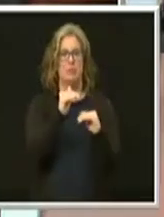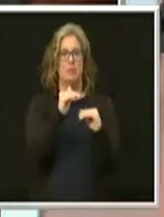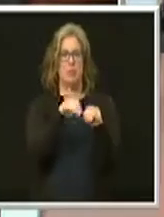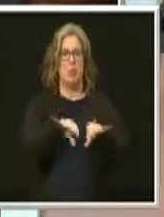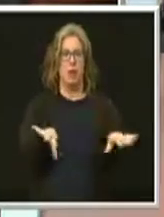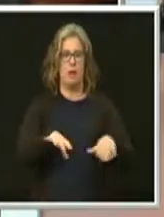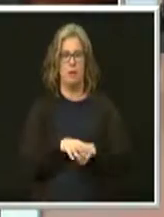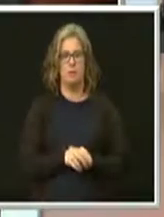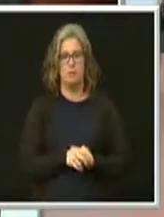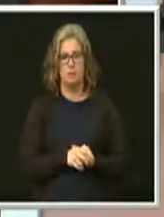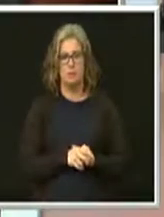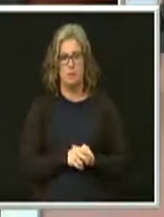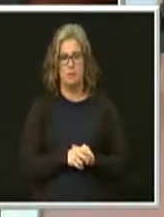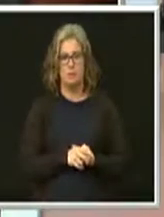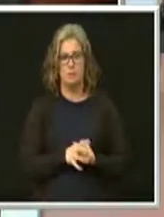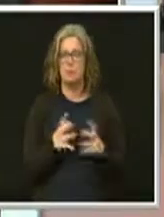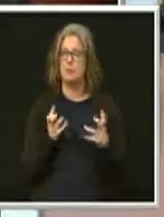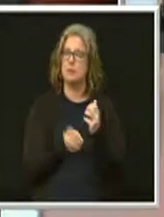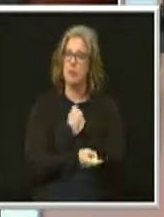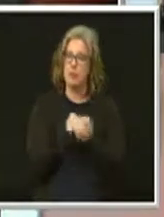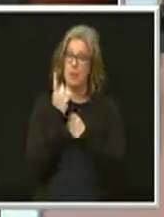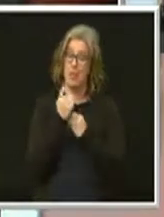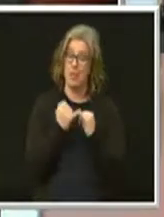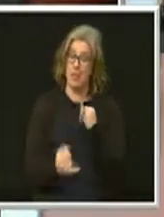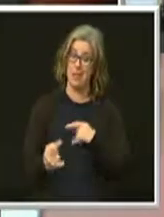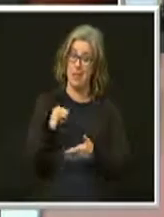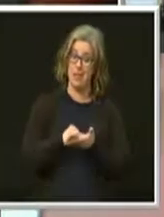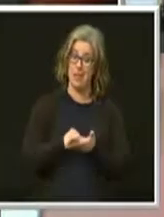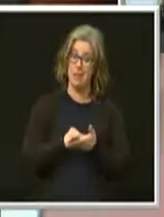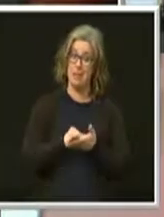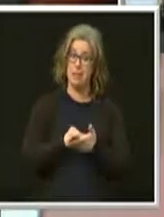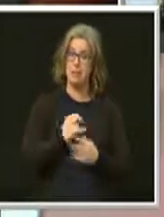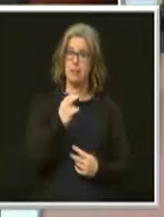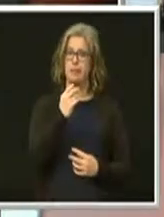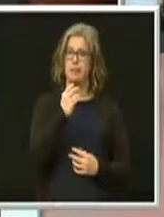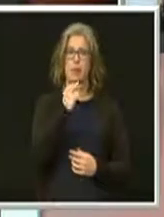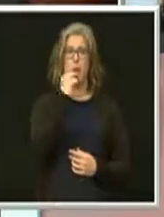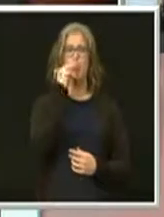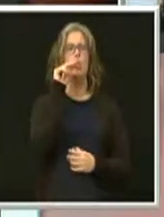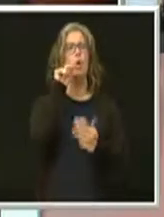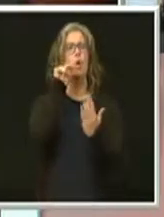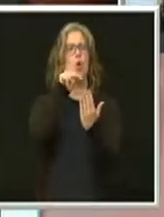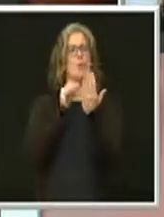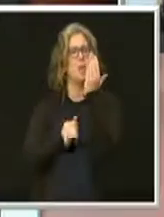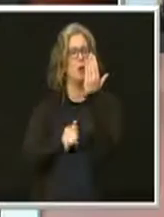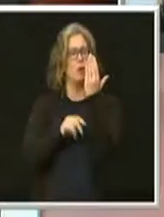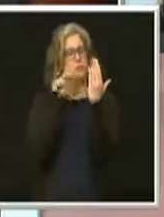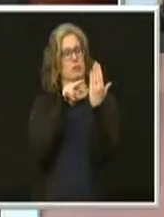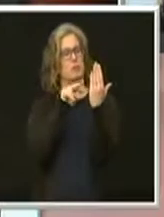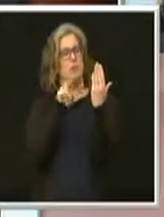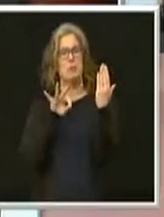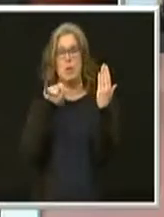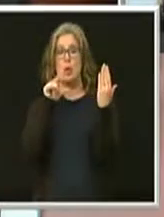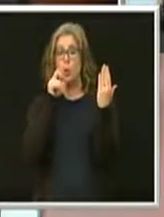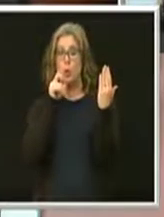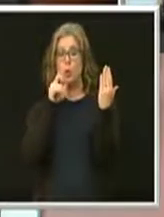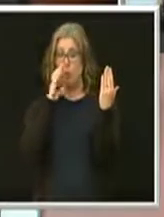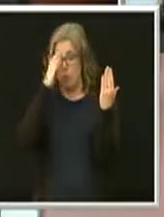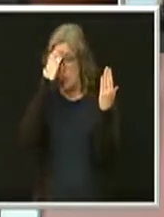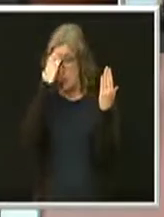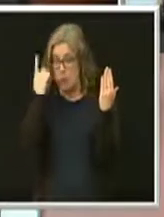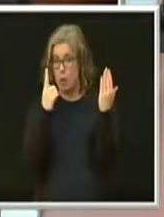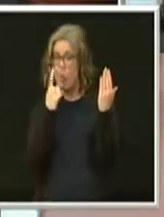spread. I want everybody at the end of this to be able to look themselves in the mirror, especially those of you that are going to know somebody